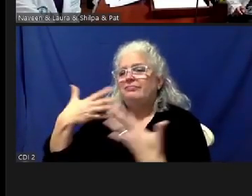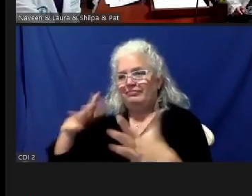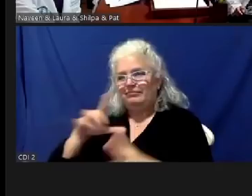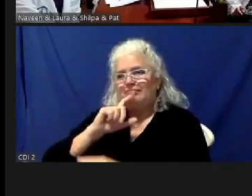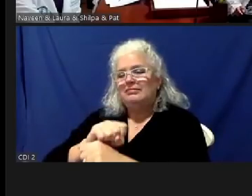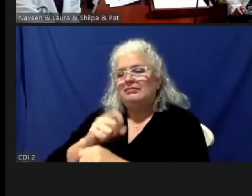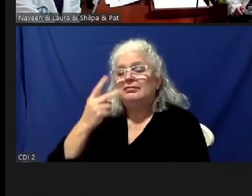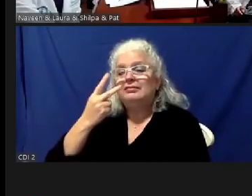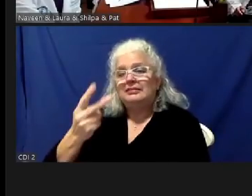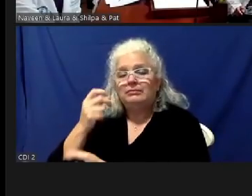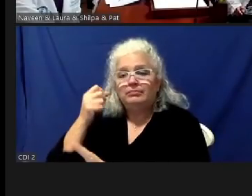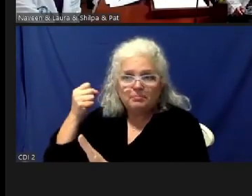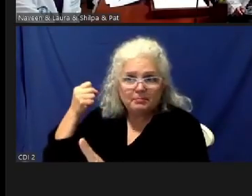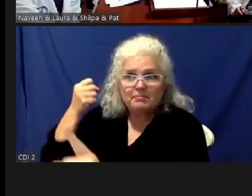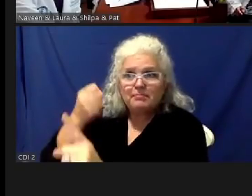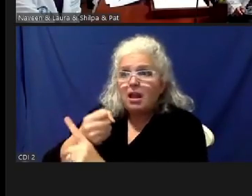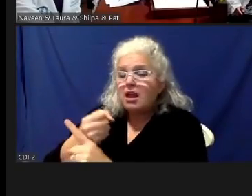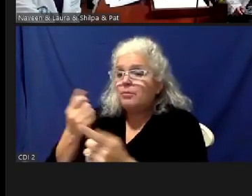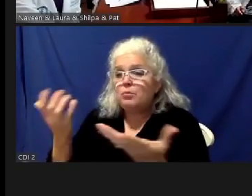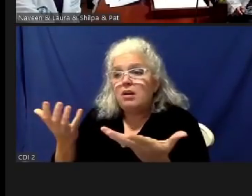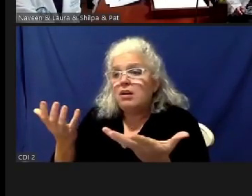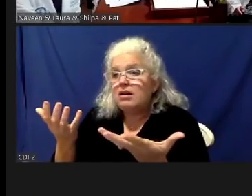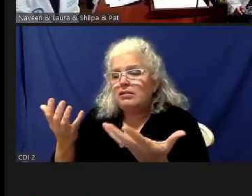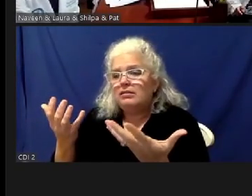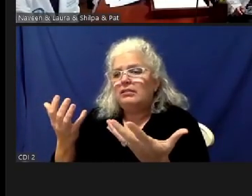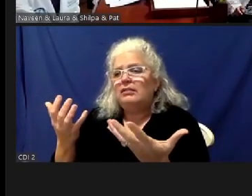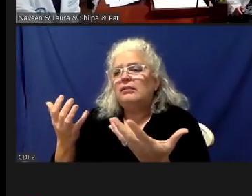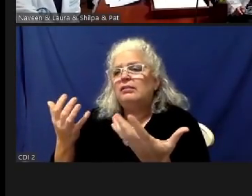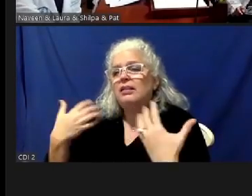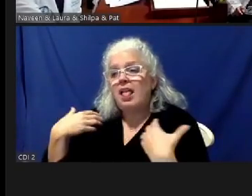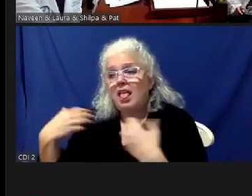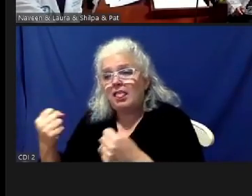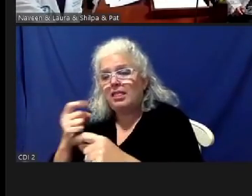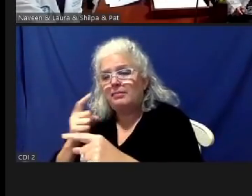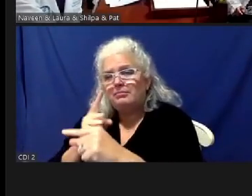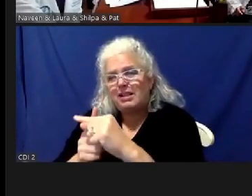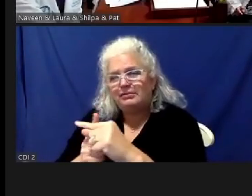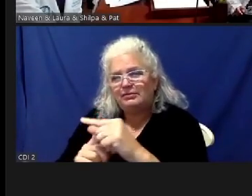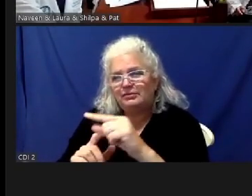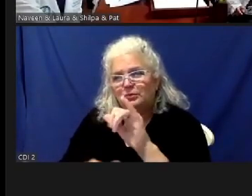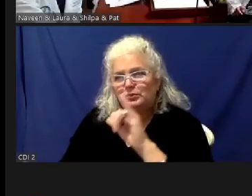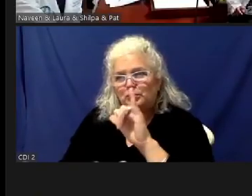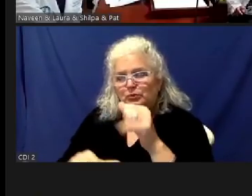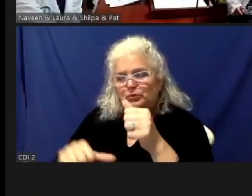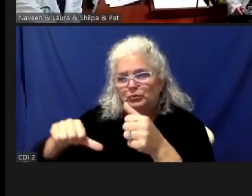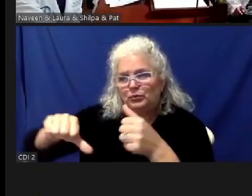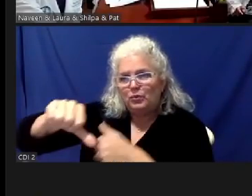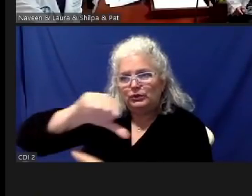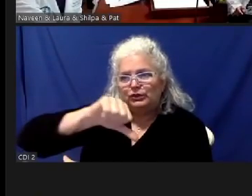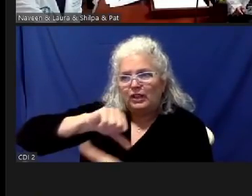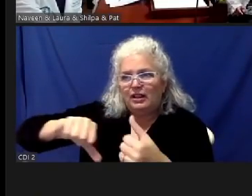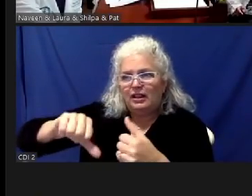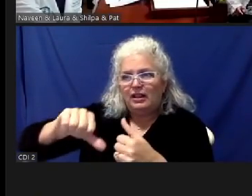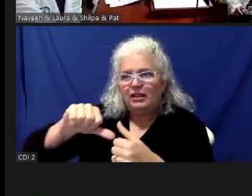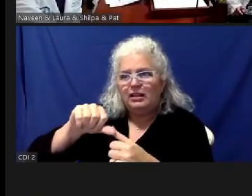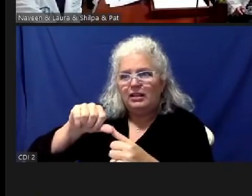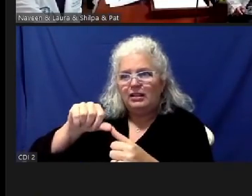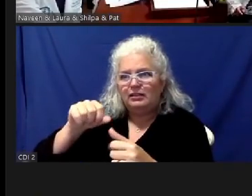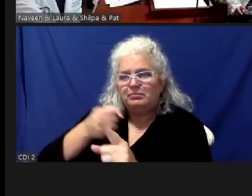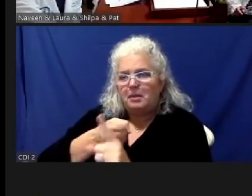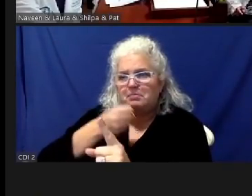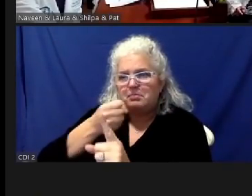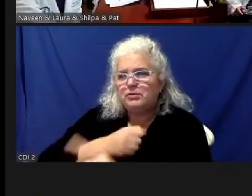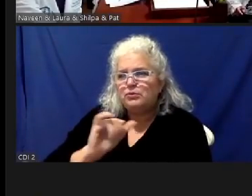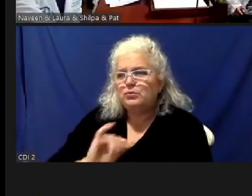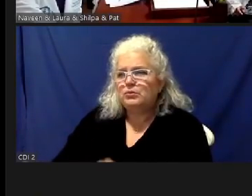view, but also from a social point of view. People losing their jobs, people at risk for losing their homes